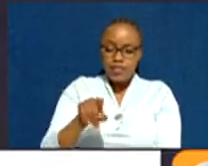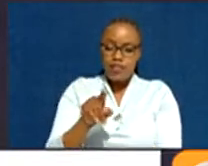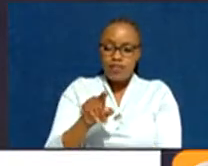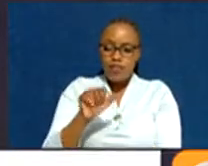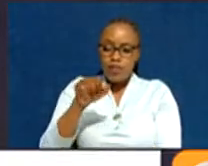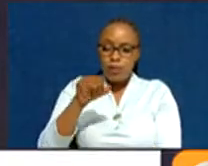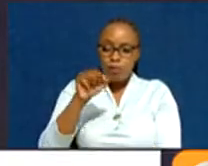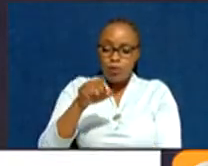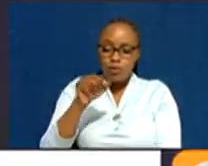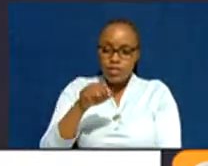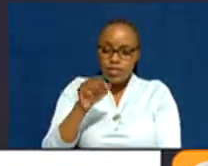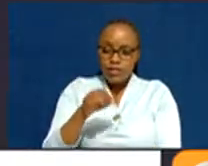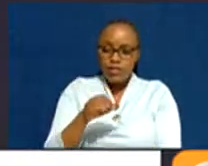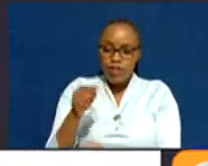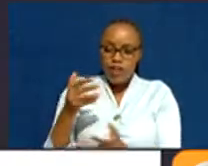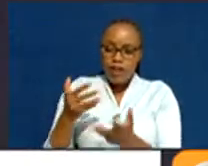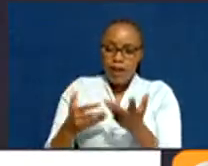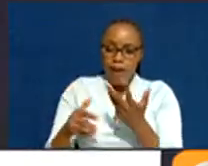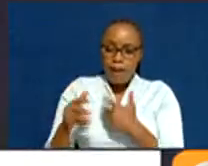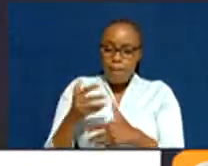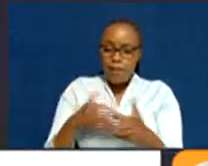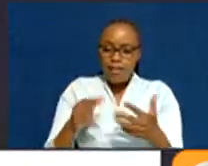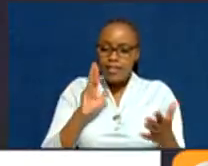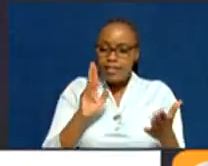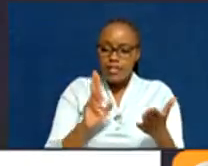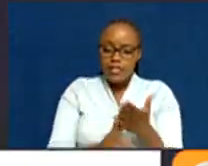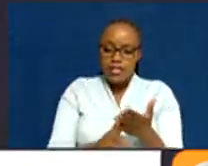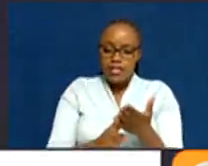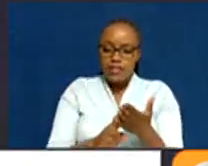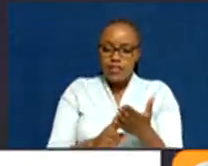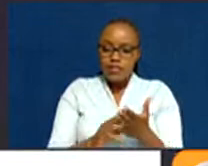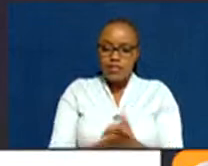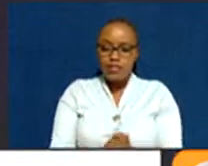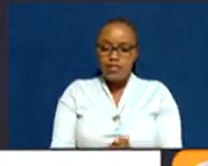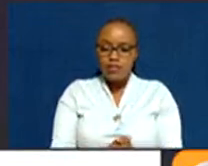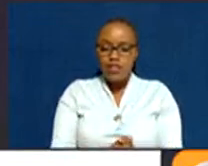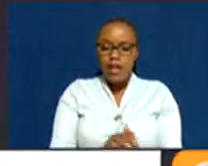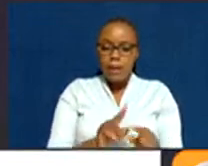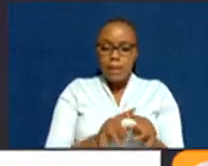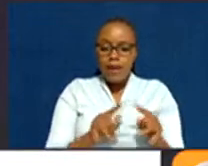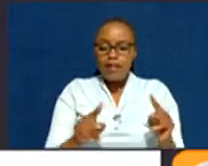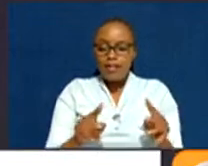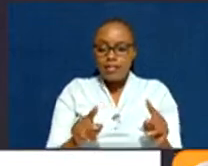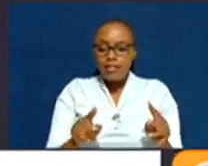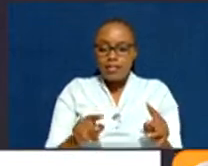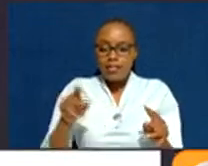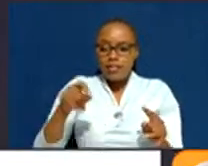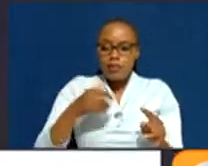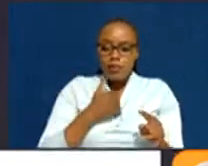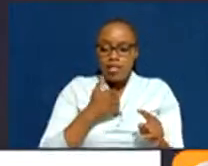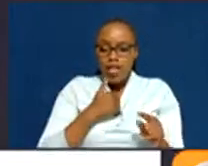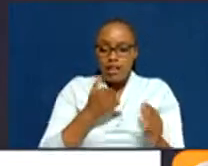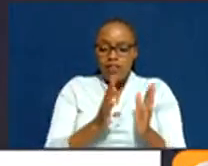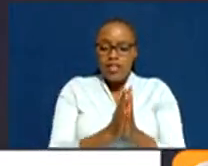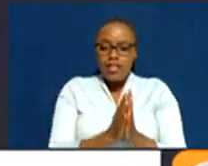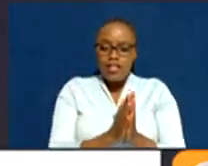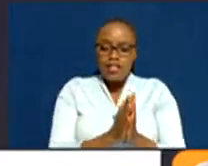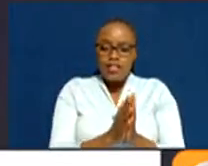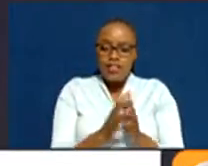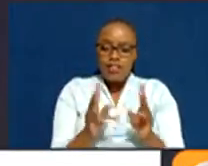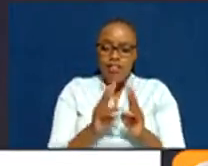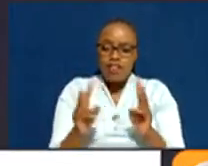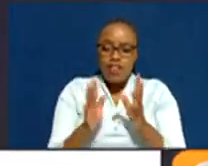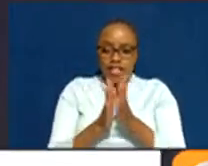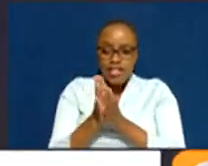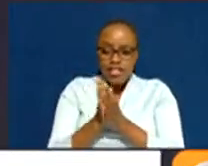she would be having mixed results indeed. But as a person, she was a fairly polite and very, you know,